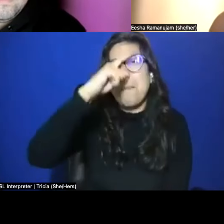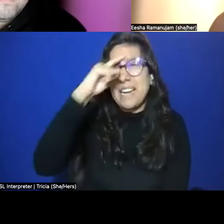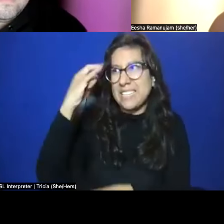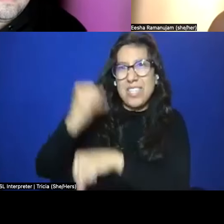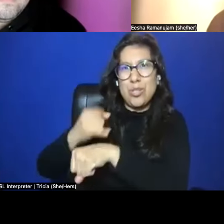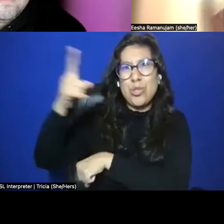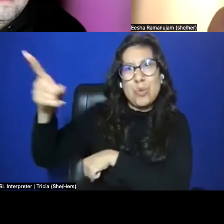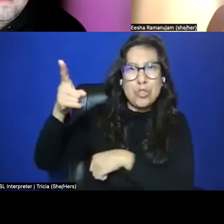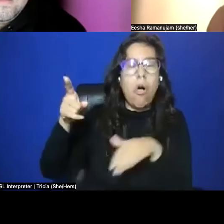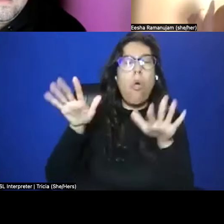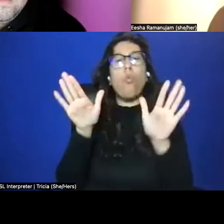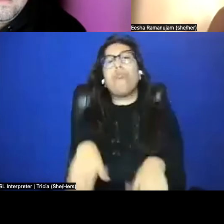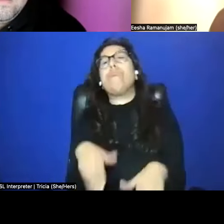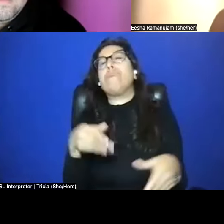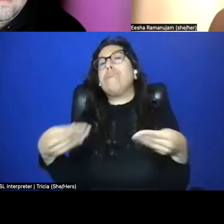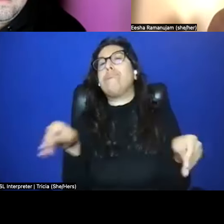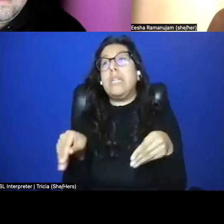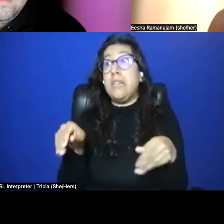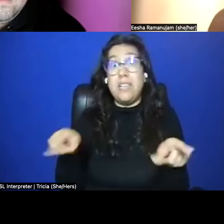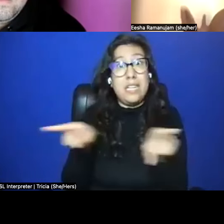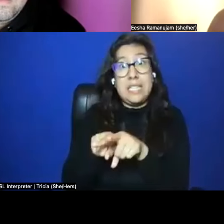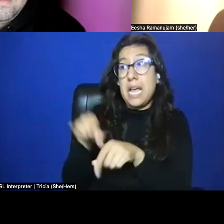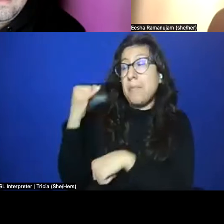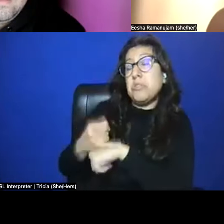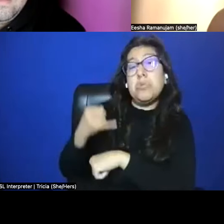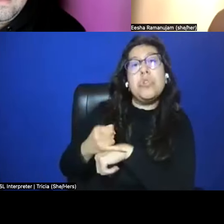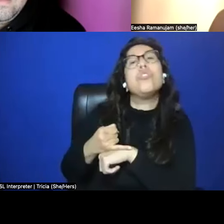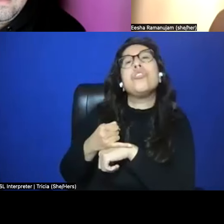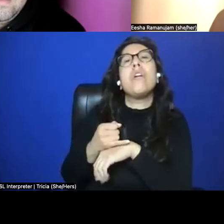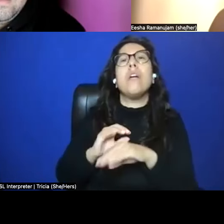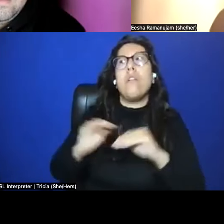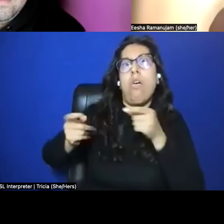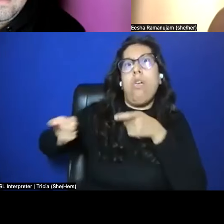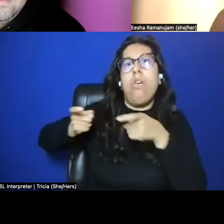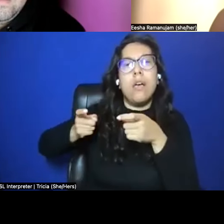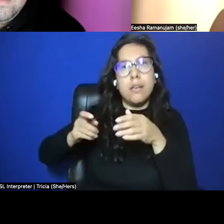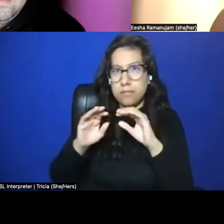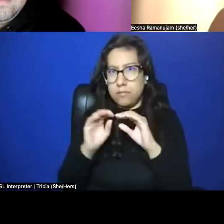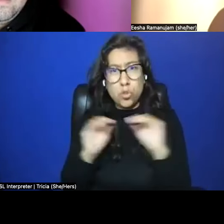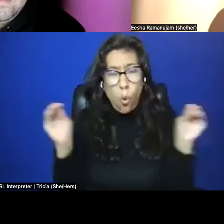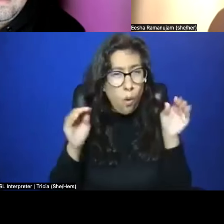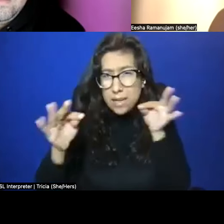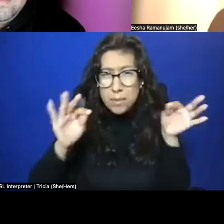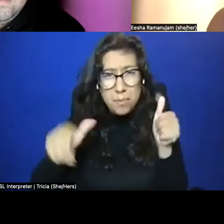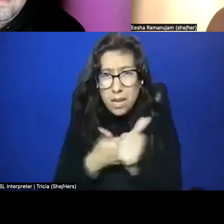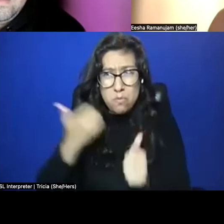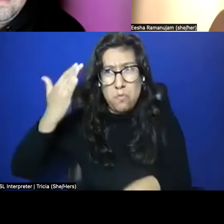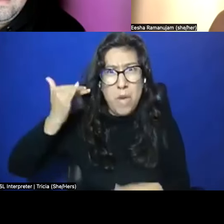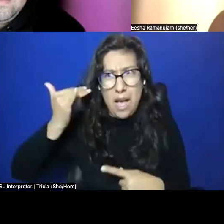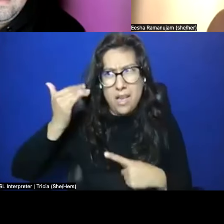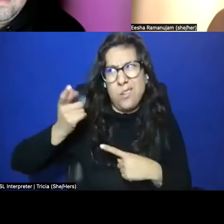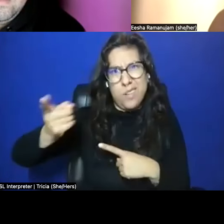institutional lacks, those same institutional lacks are the reason that they don't necessarily get an explanation for what